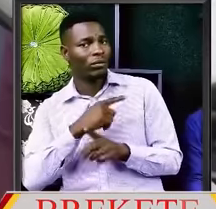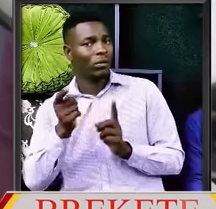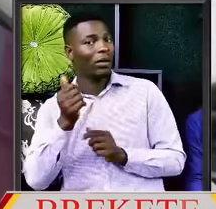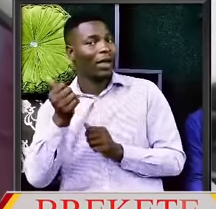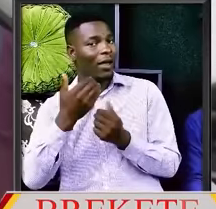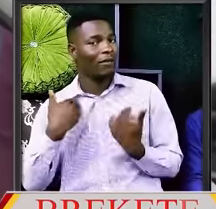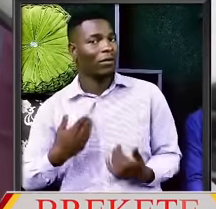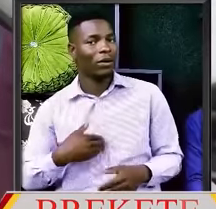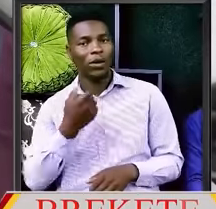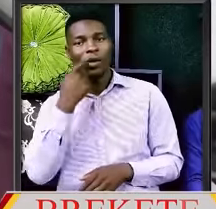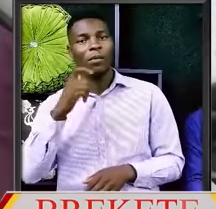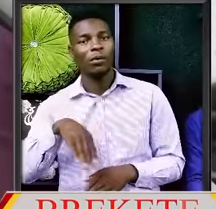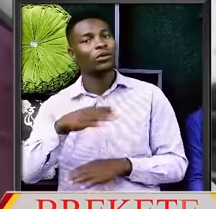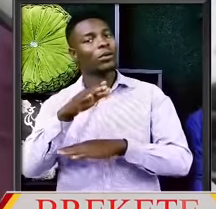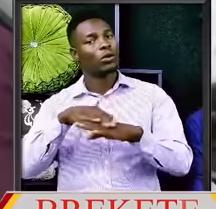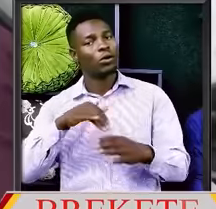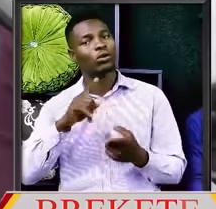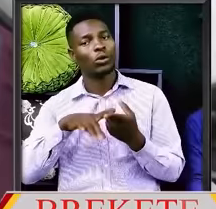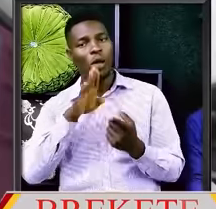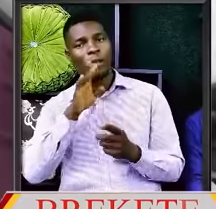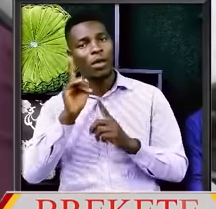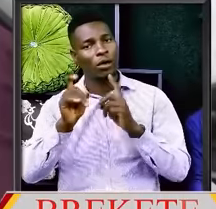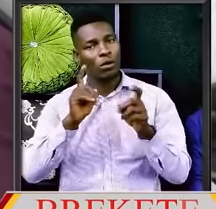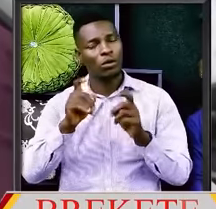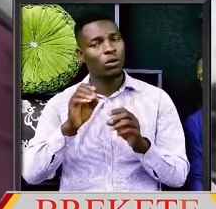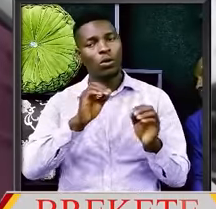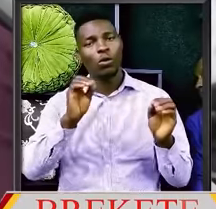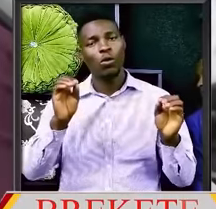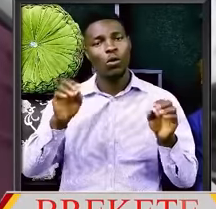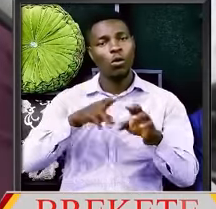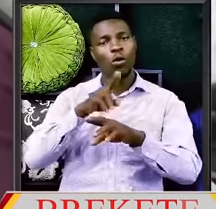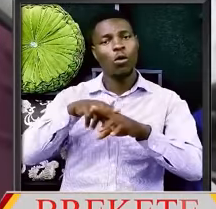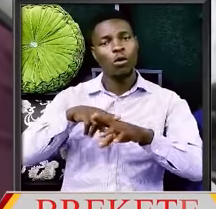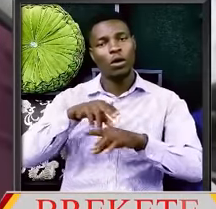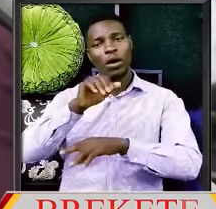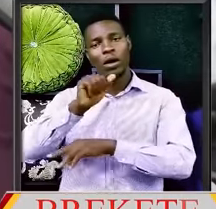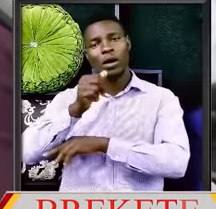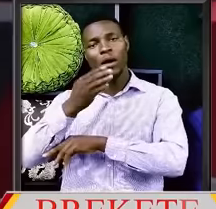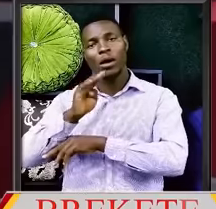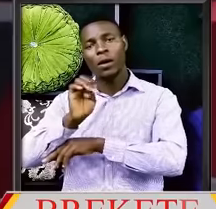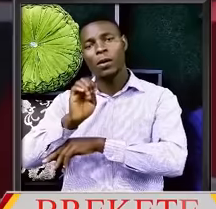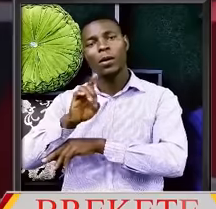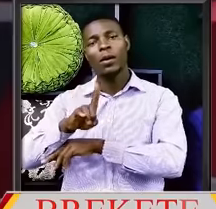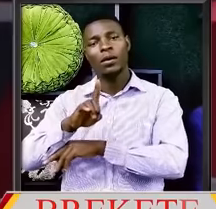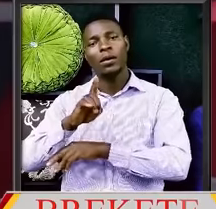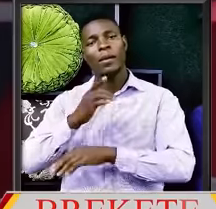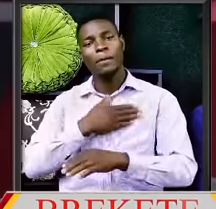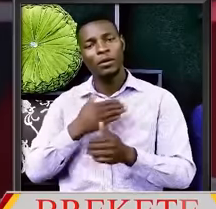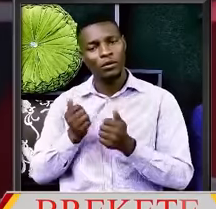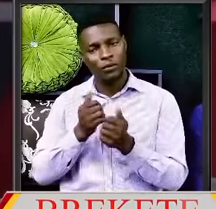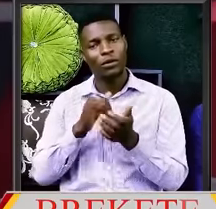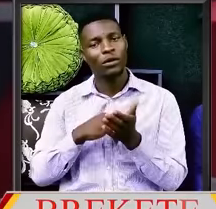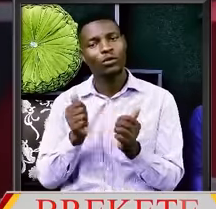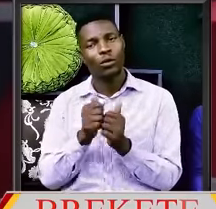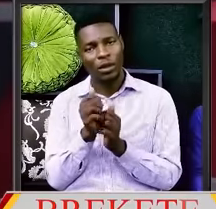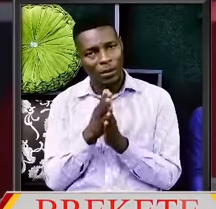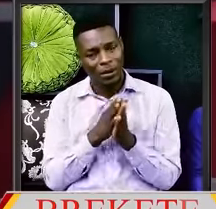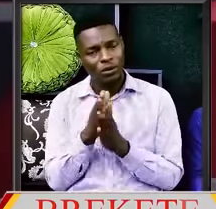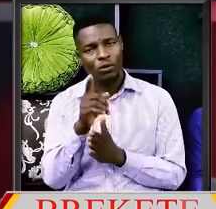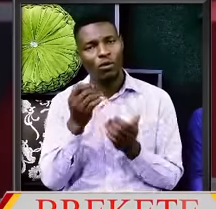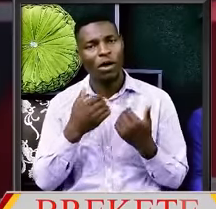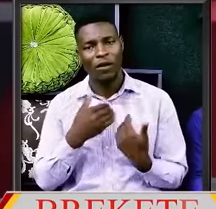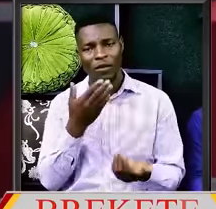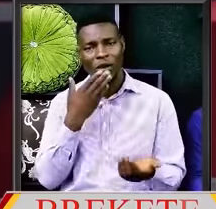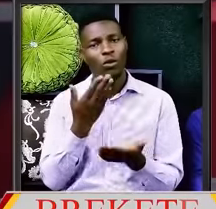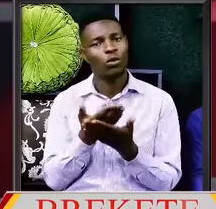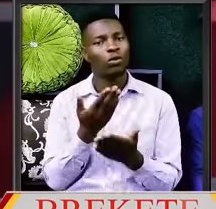question. Thank you. Ordinary Ahmed. Thank you. Please follow this case with passion. You have a very good name.